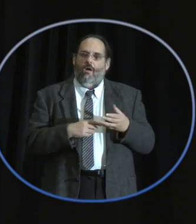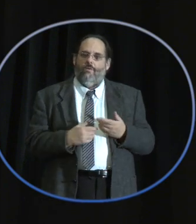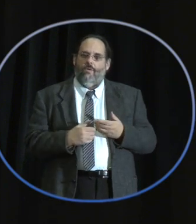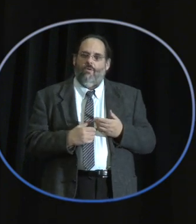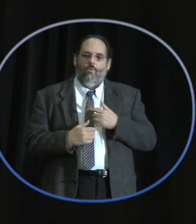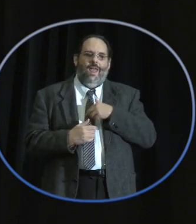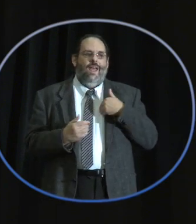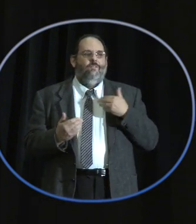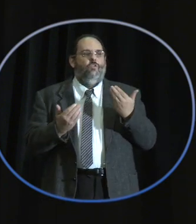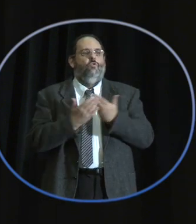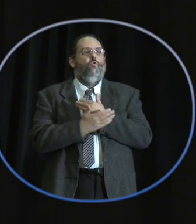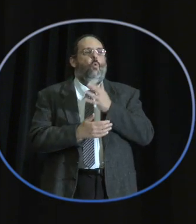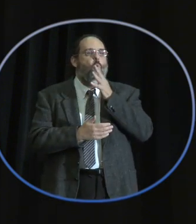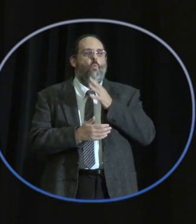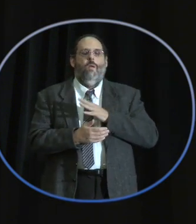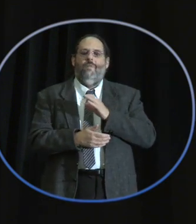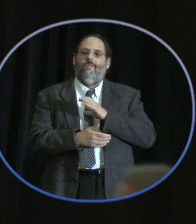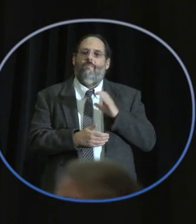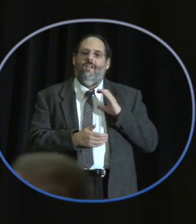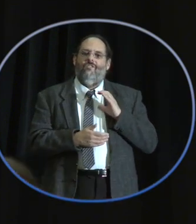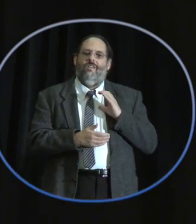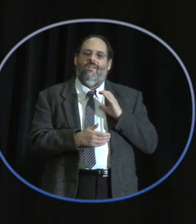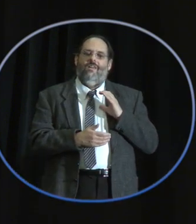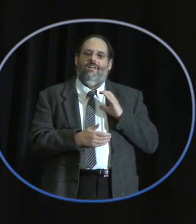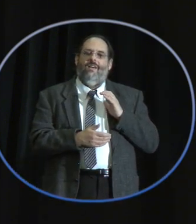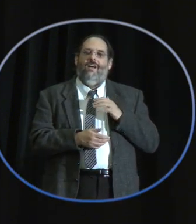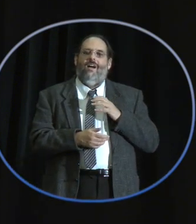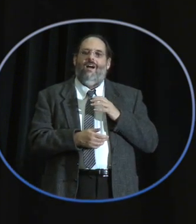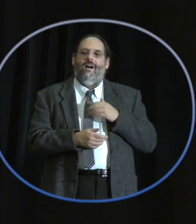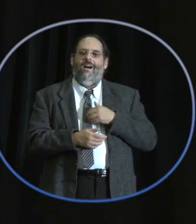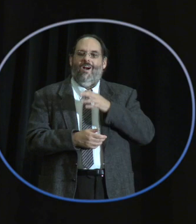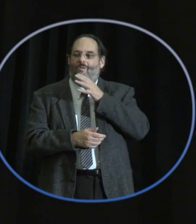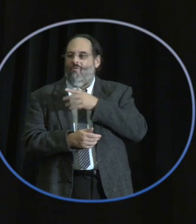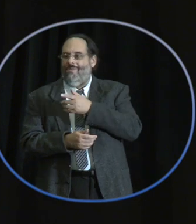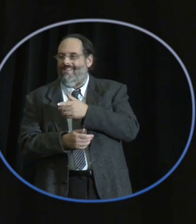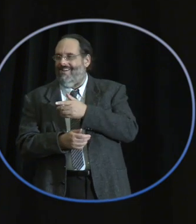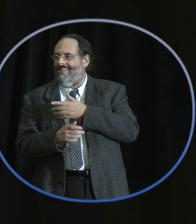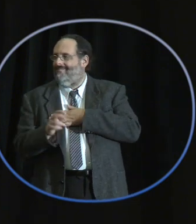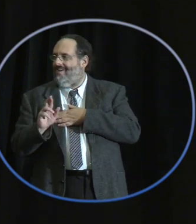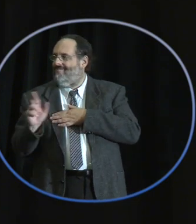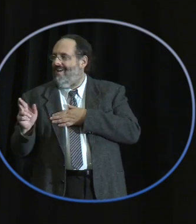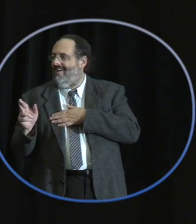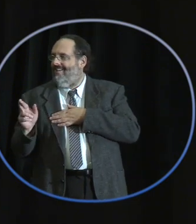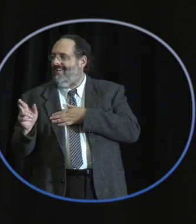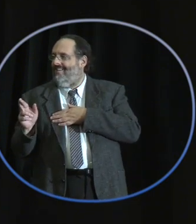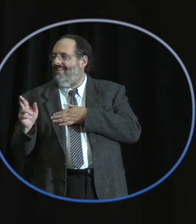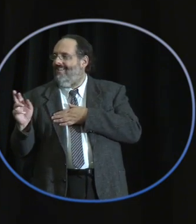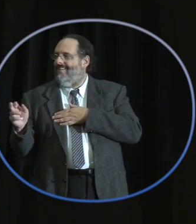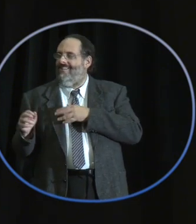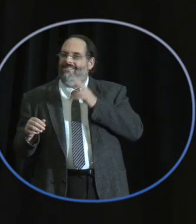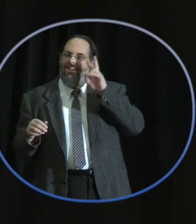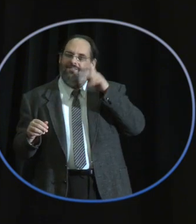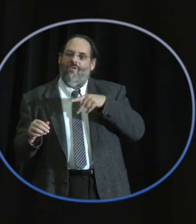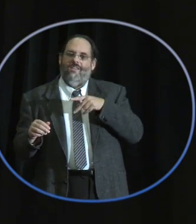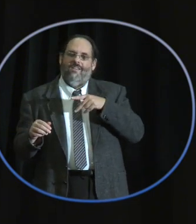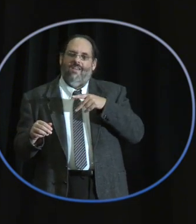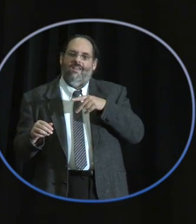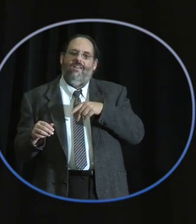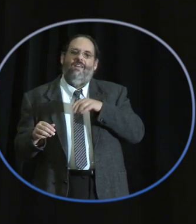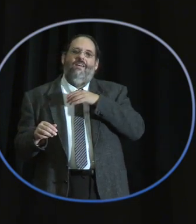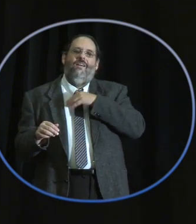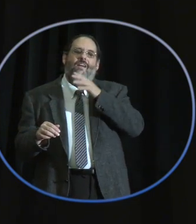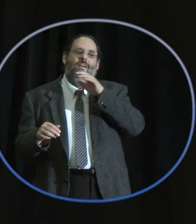and revive the Women's Commission. He had a little push from a little woman over there to my right, Council Vice President Sharon Green